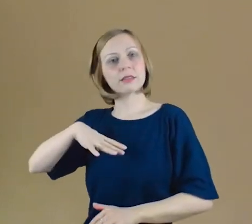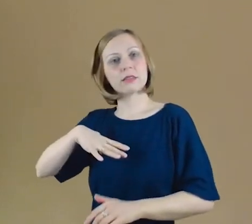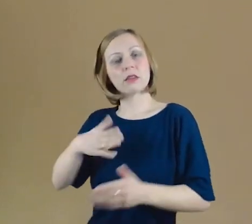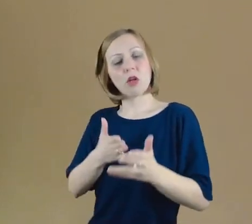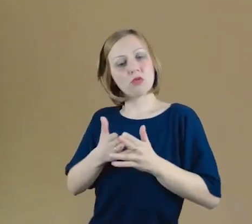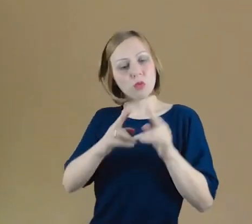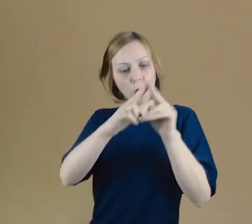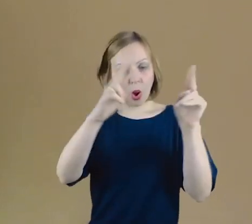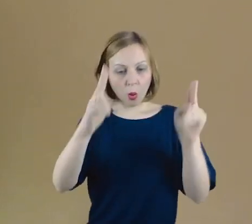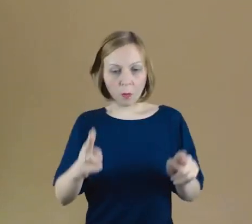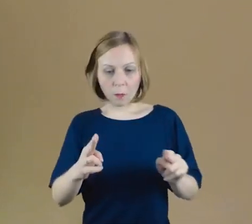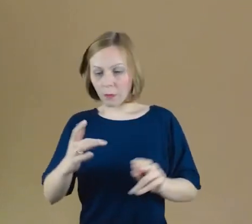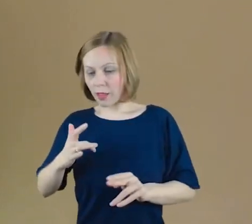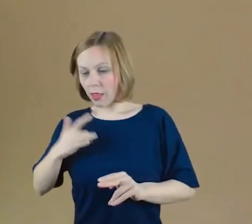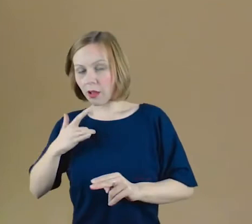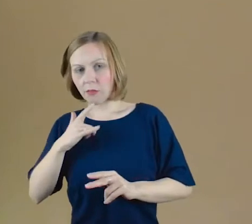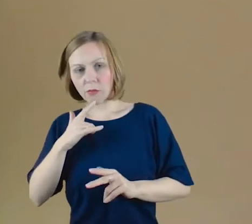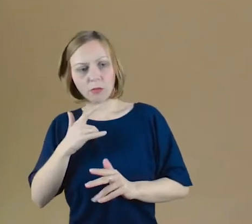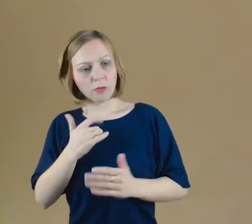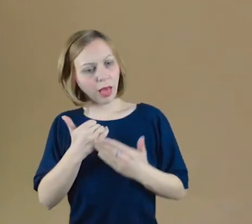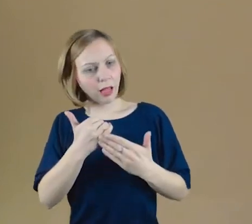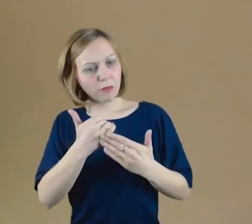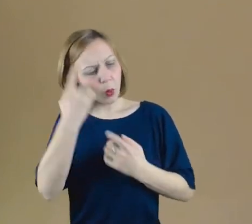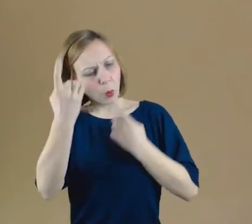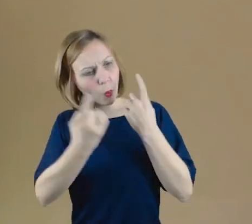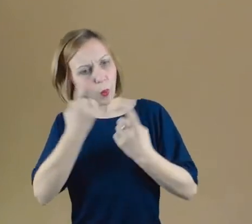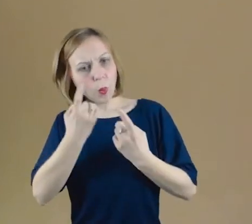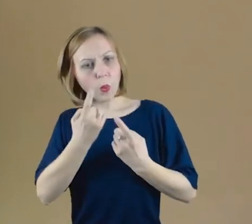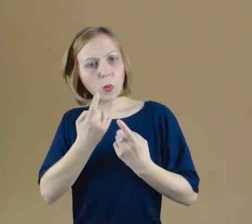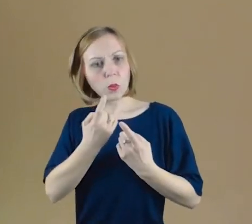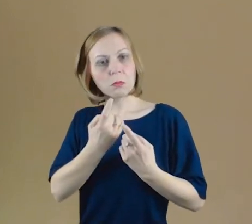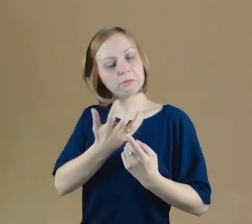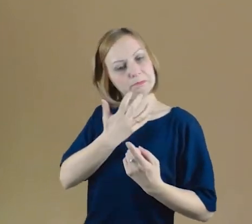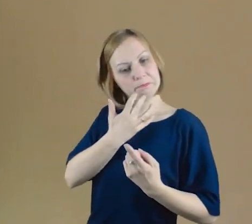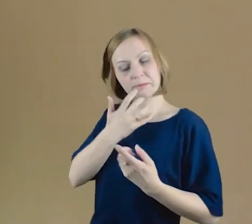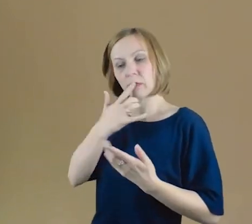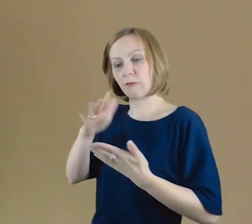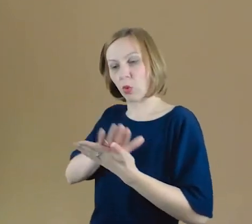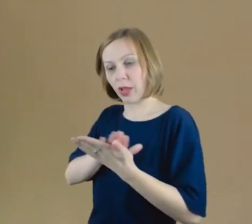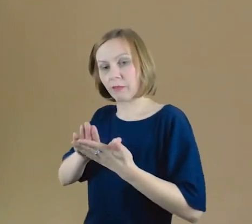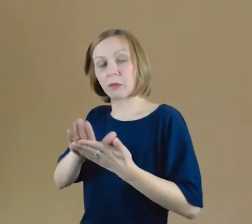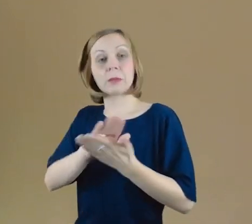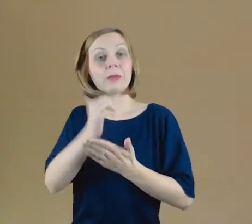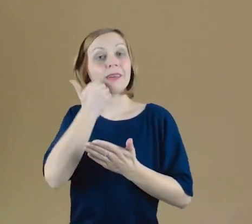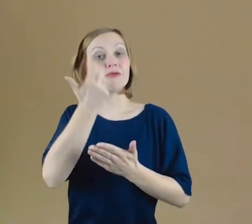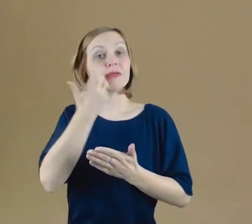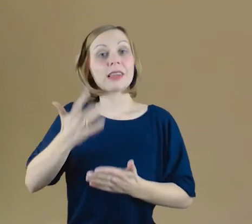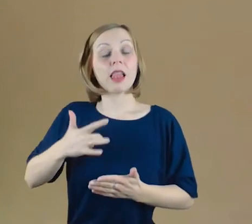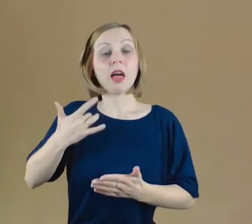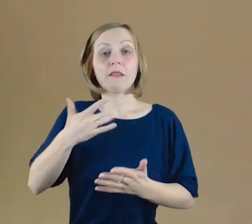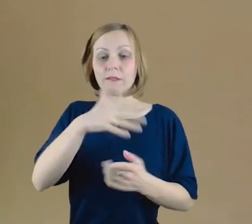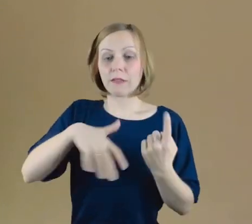our lives to be helpful and considerate, forbearing and forgiving, so that family life and daily living may